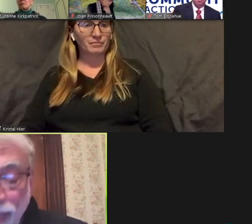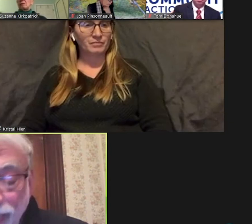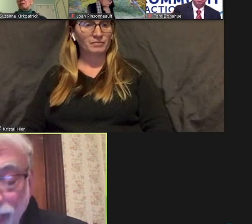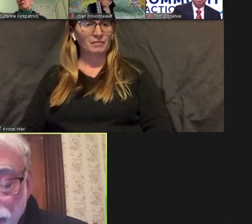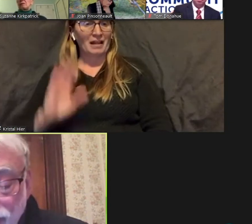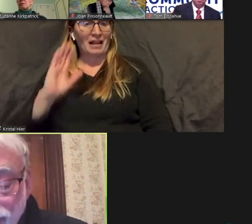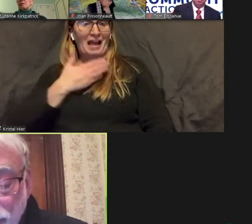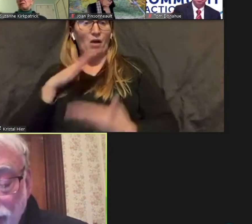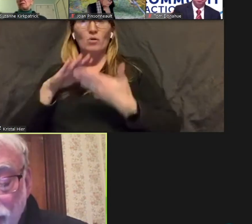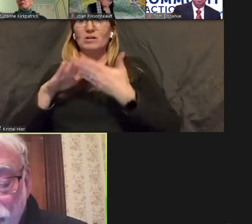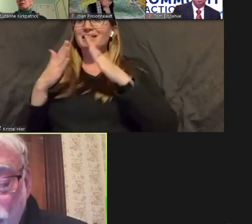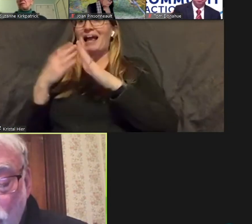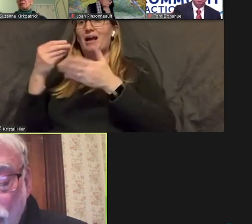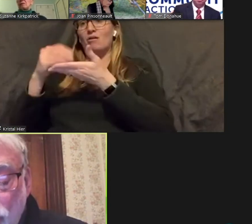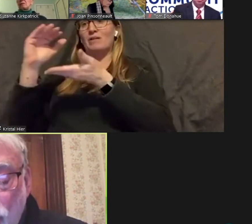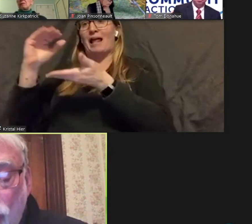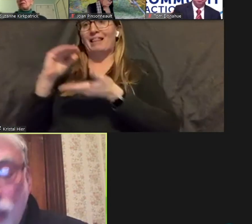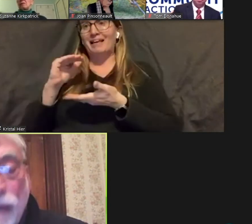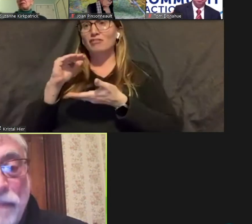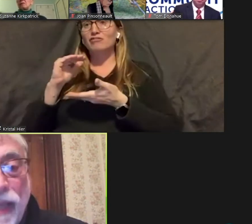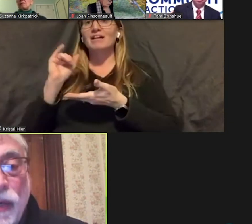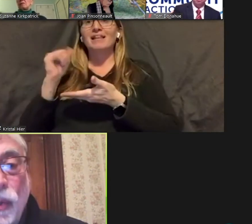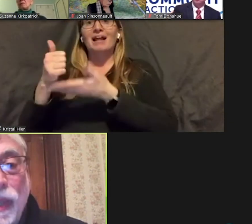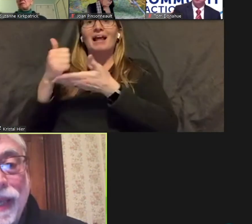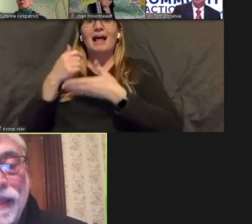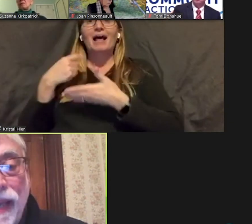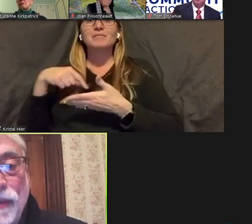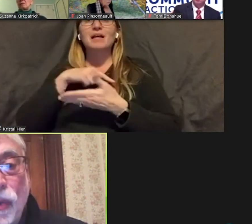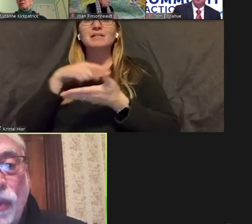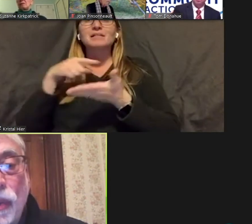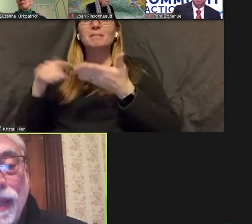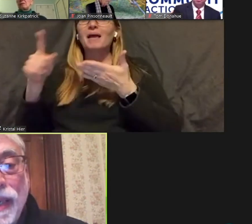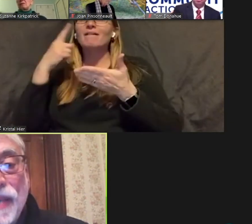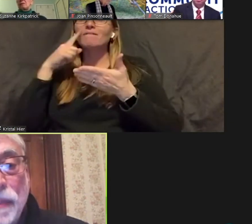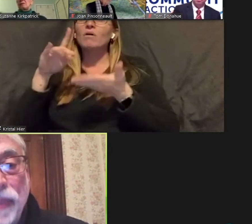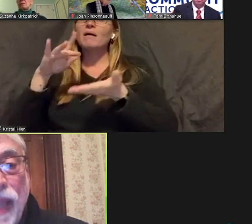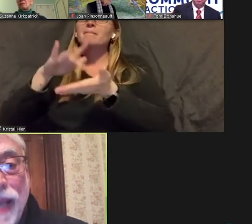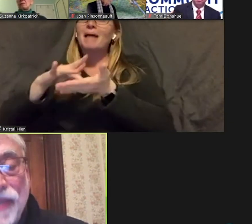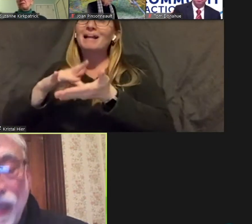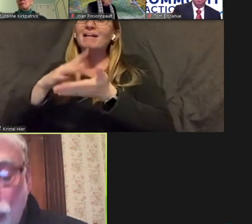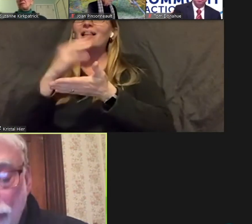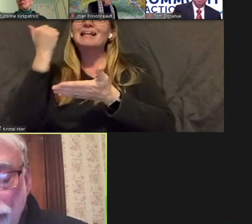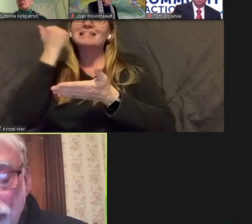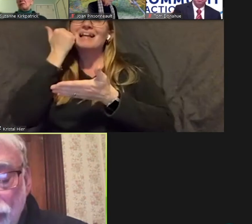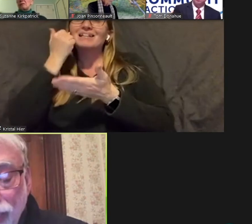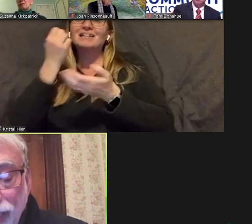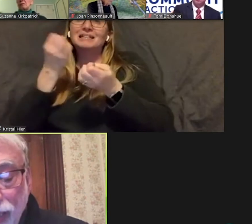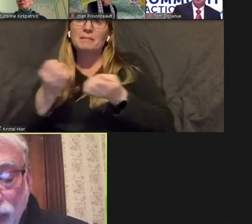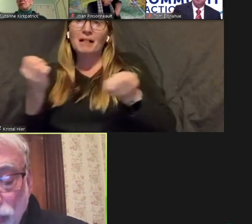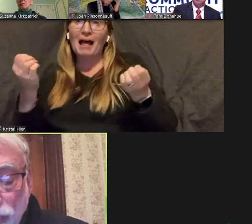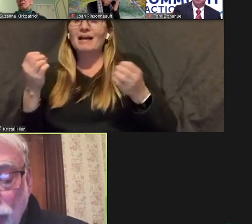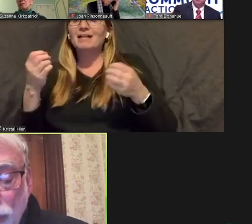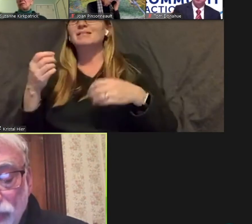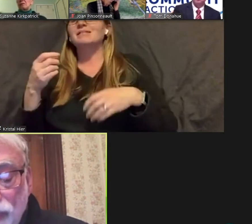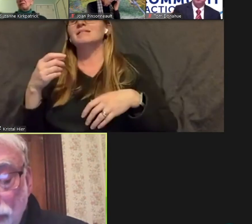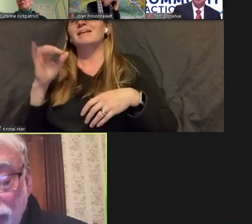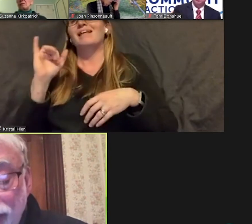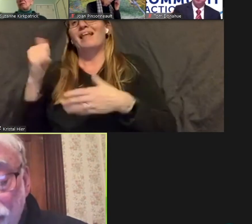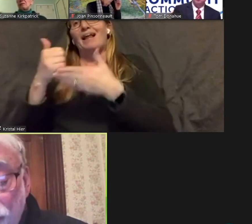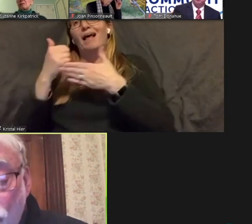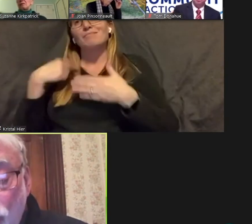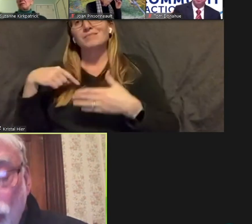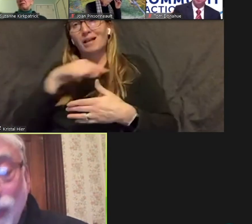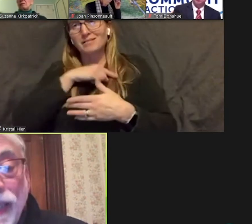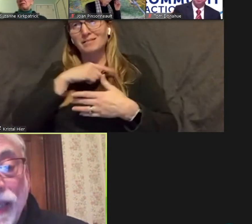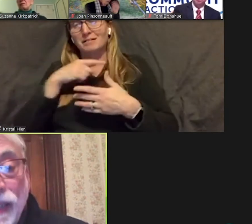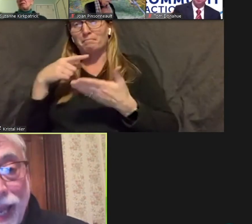allocation helps us pay for our medical and dental supplies and equipment, and it also helps us